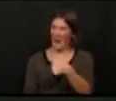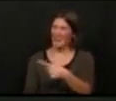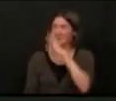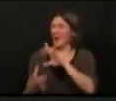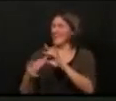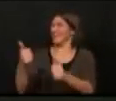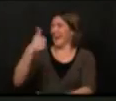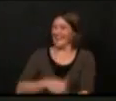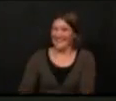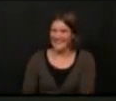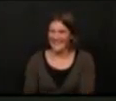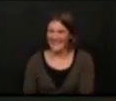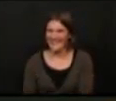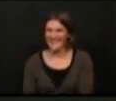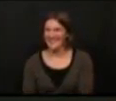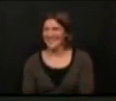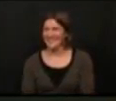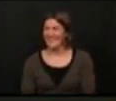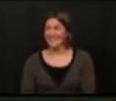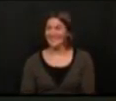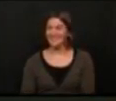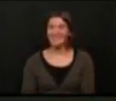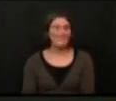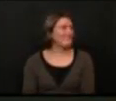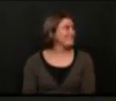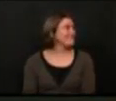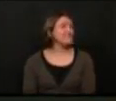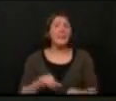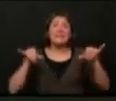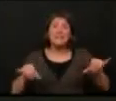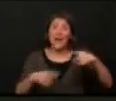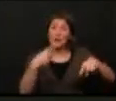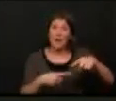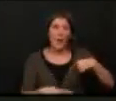talk to us about any department functions. And stick around. We will.